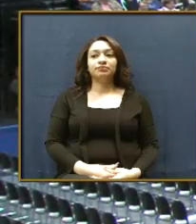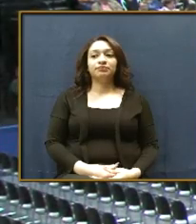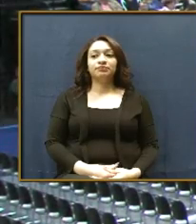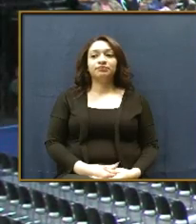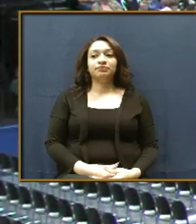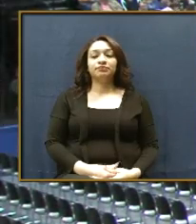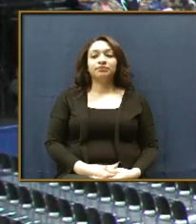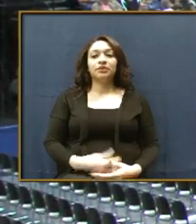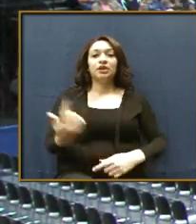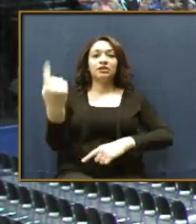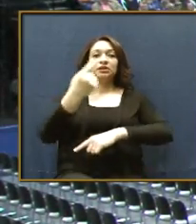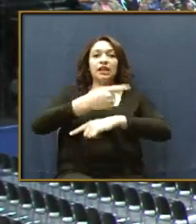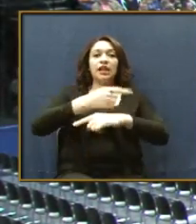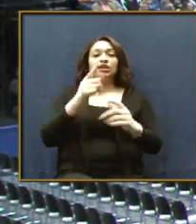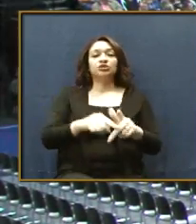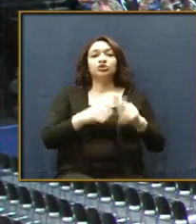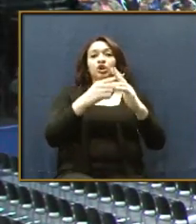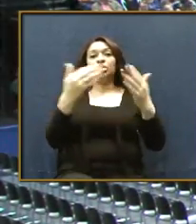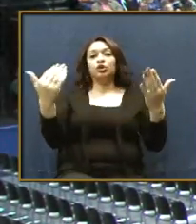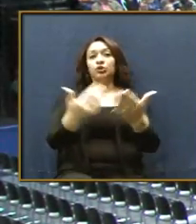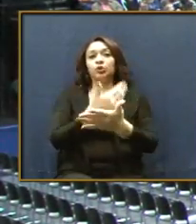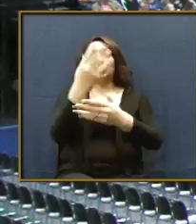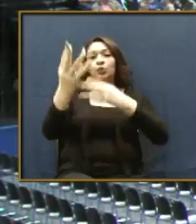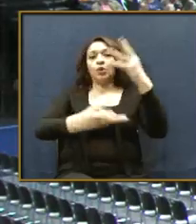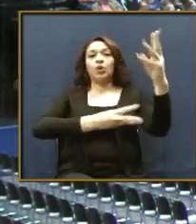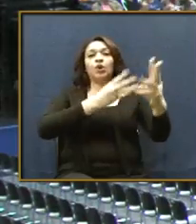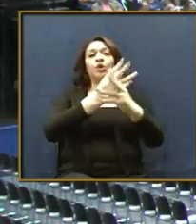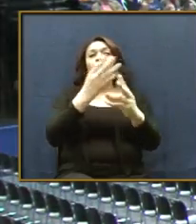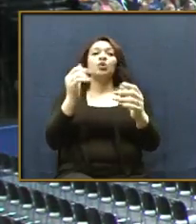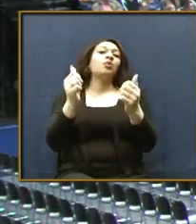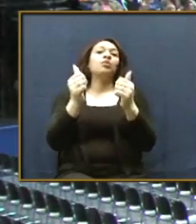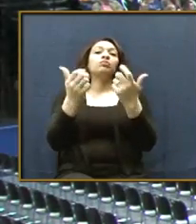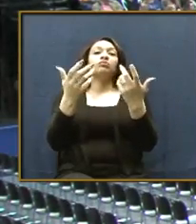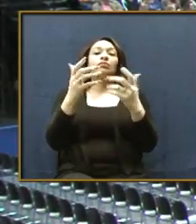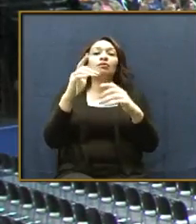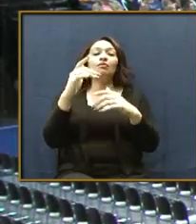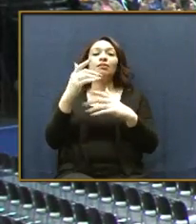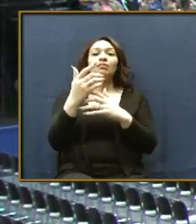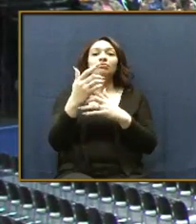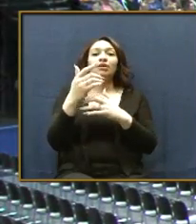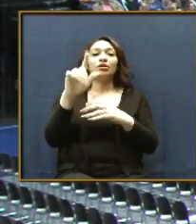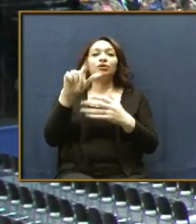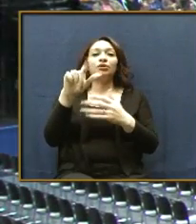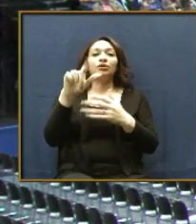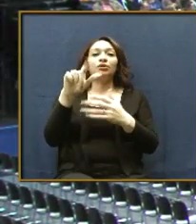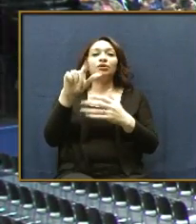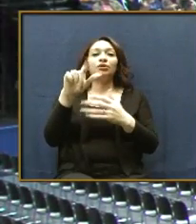Today, you begin a new role as a graduate and join over 43,000 ASU alumni.